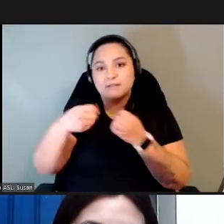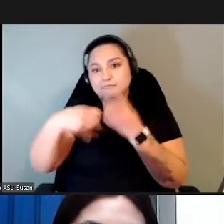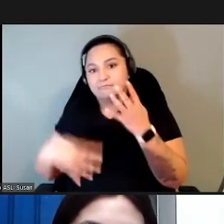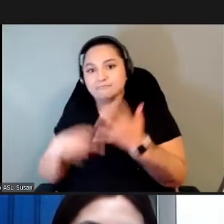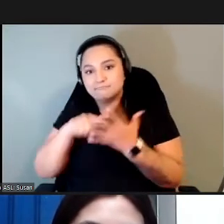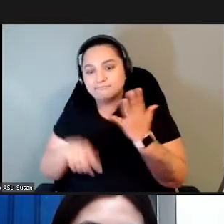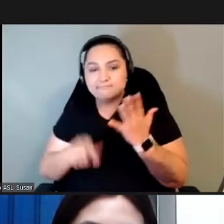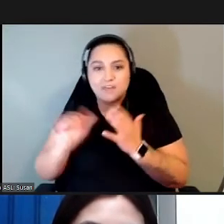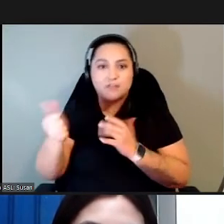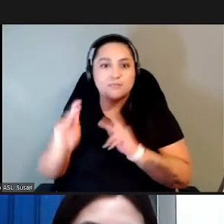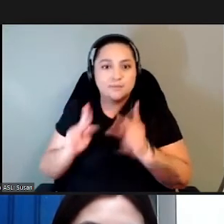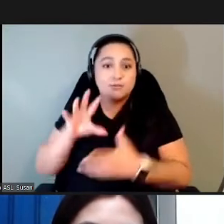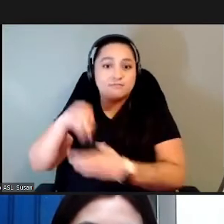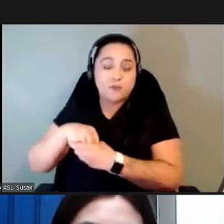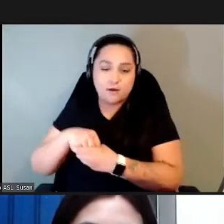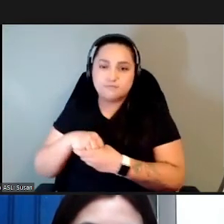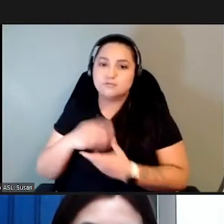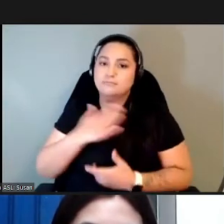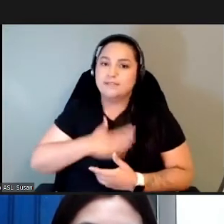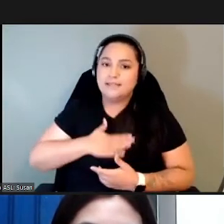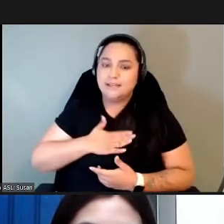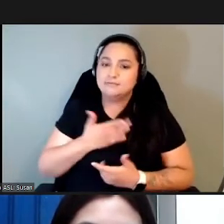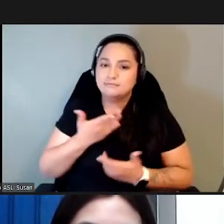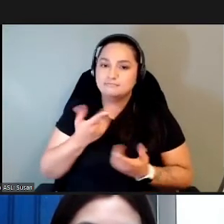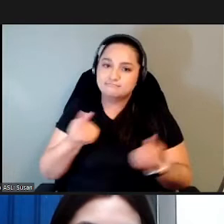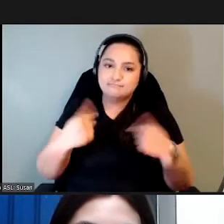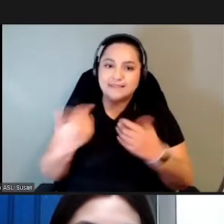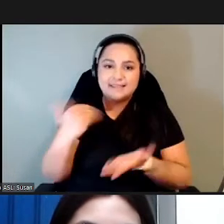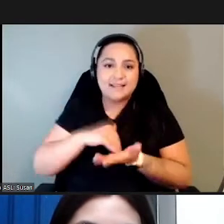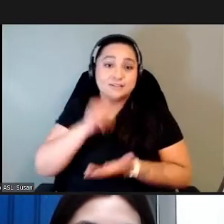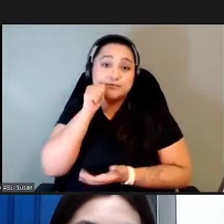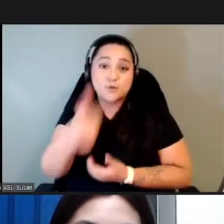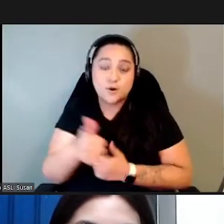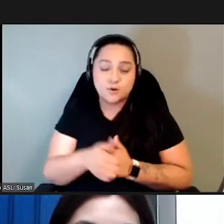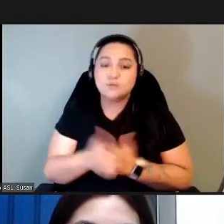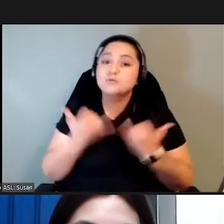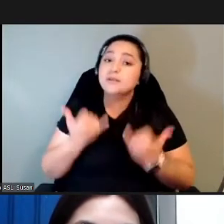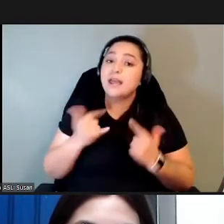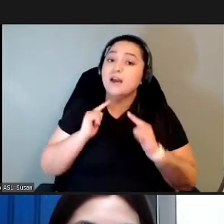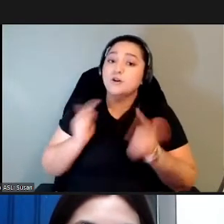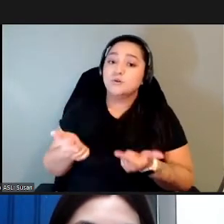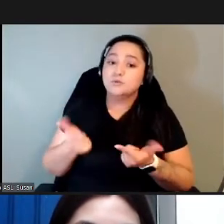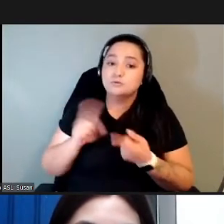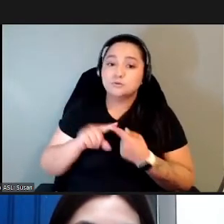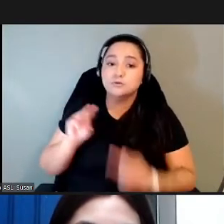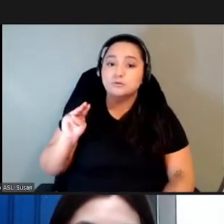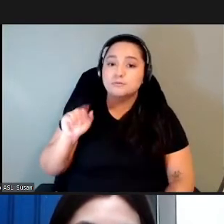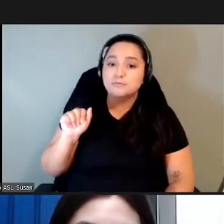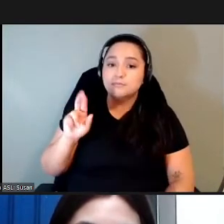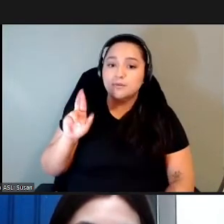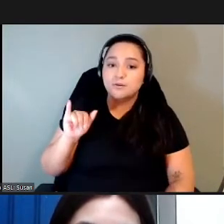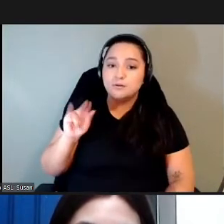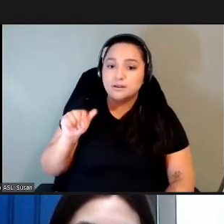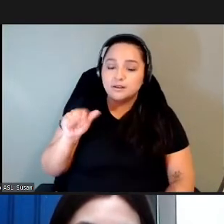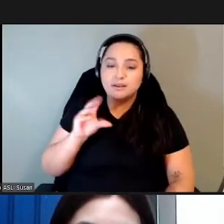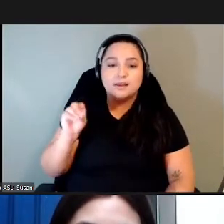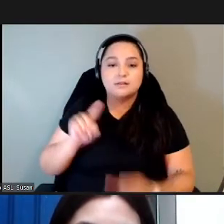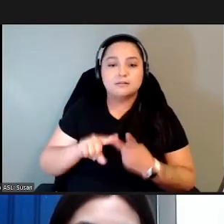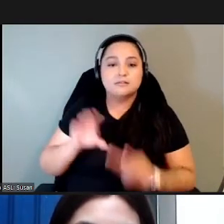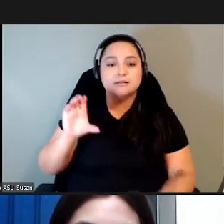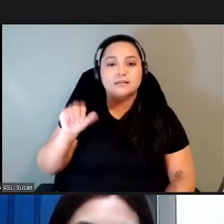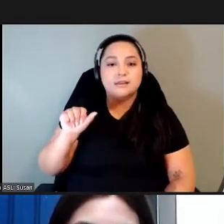tomorrow. Okay, thank you so much. It's such a privilege to turn it over to Marina and Caroline.